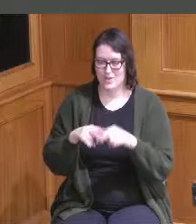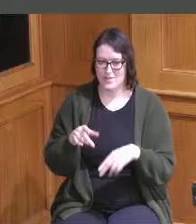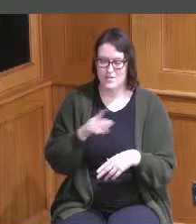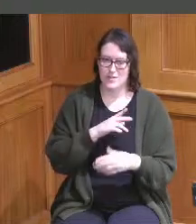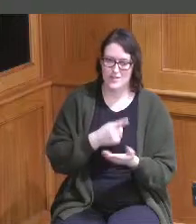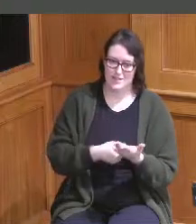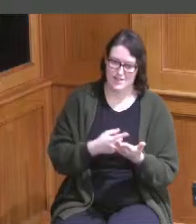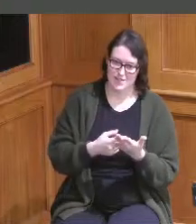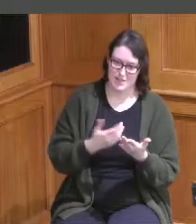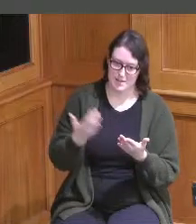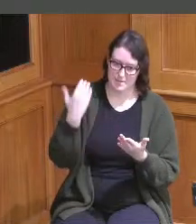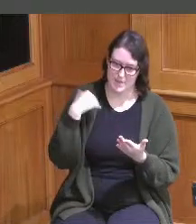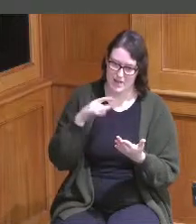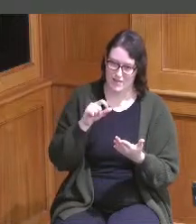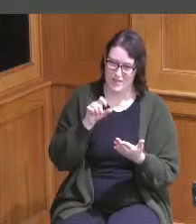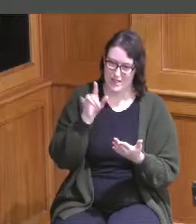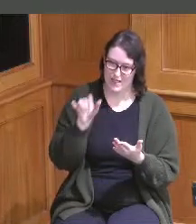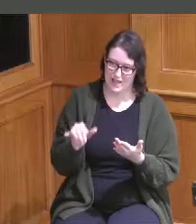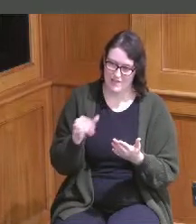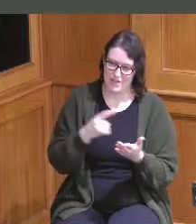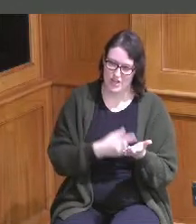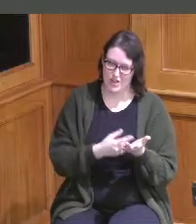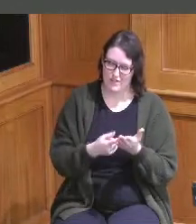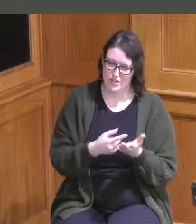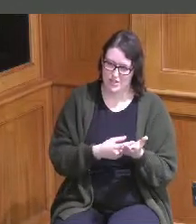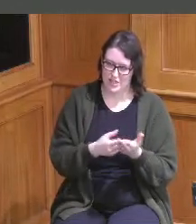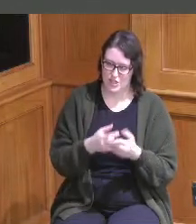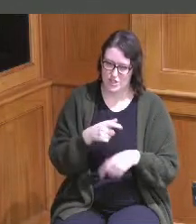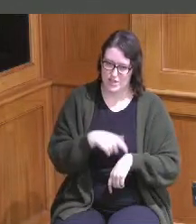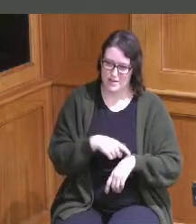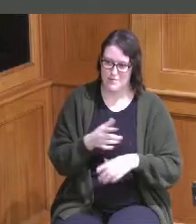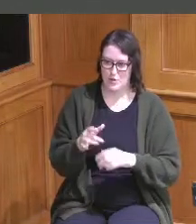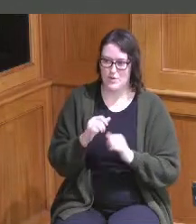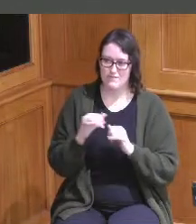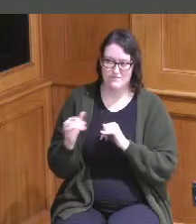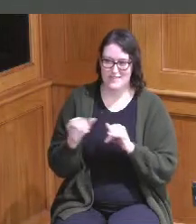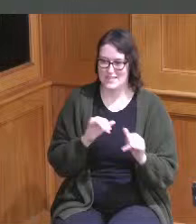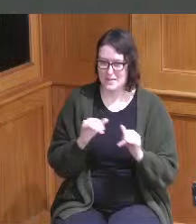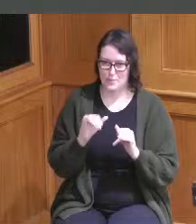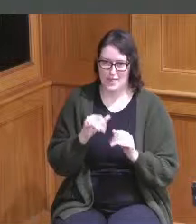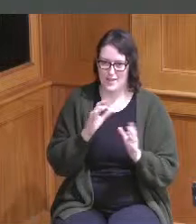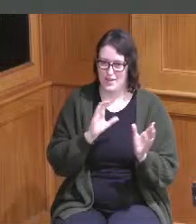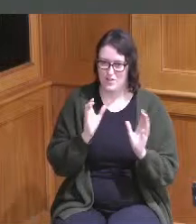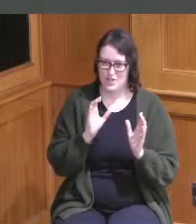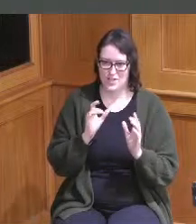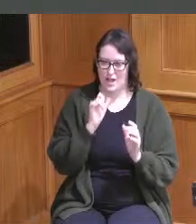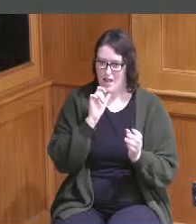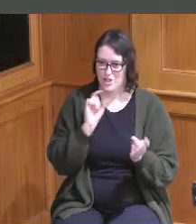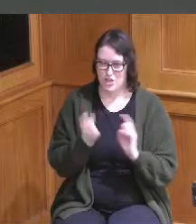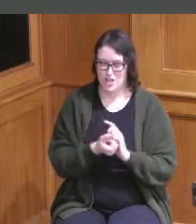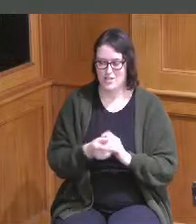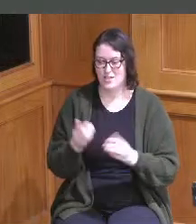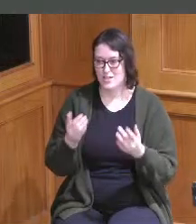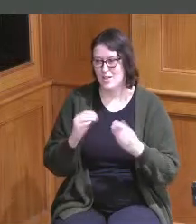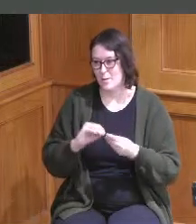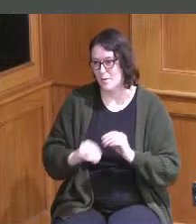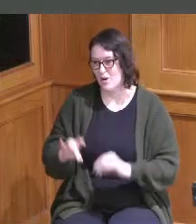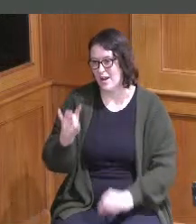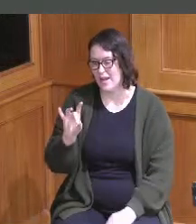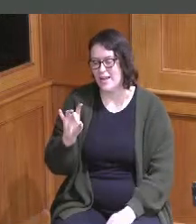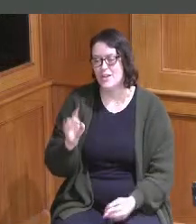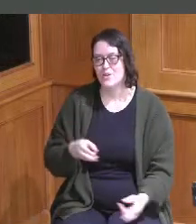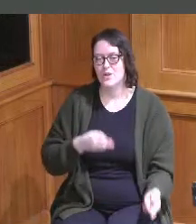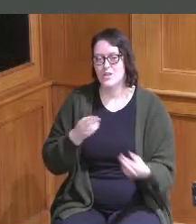the levy conversation period. So that's consistent with that conversation. Item number 8 is a